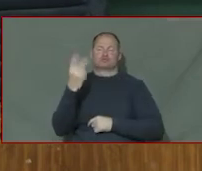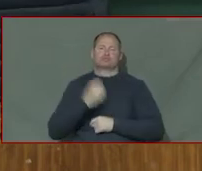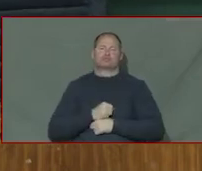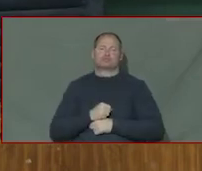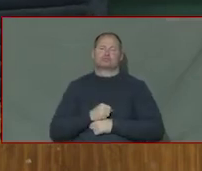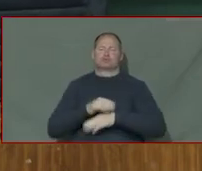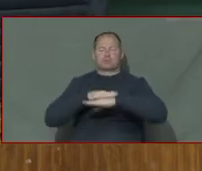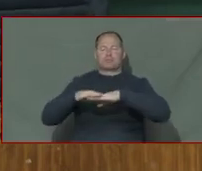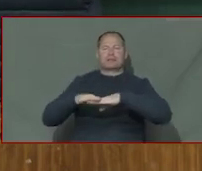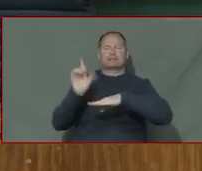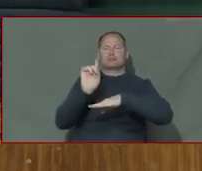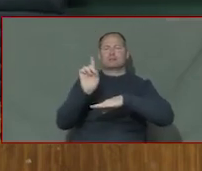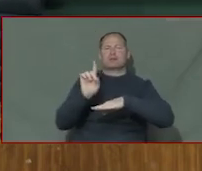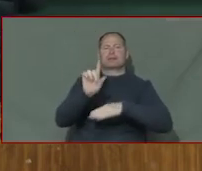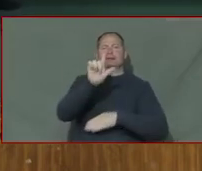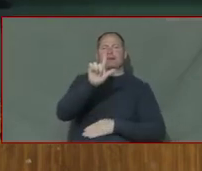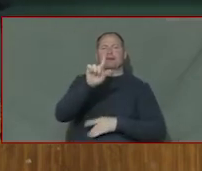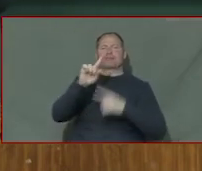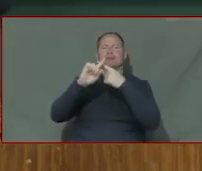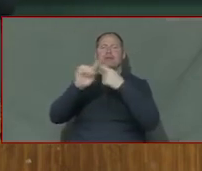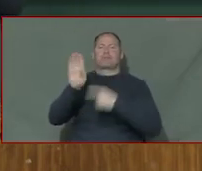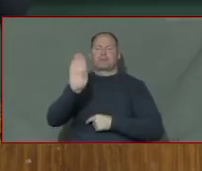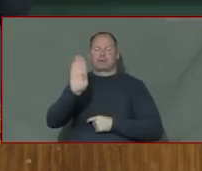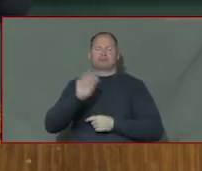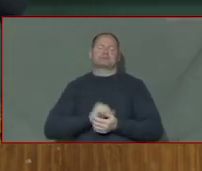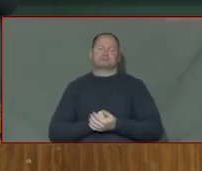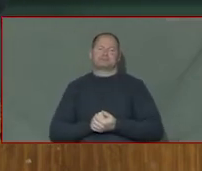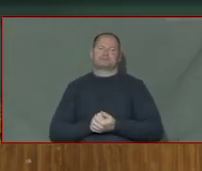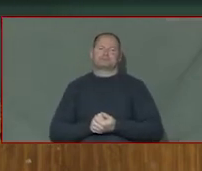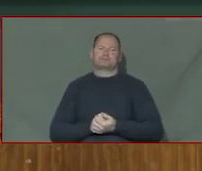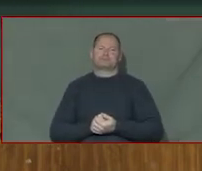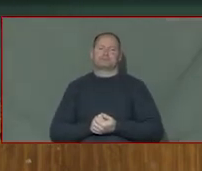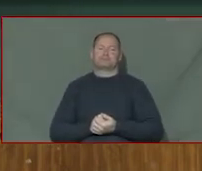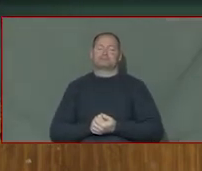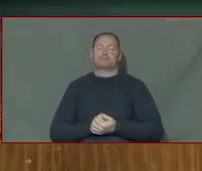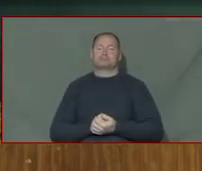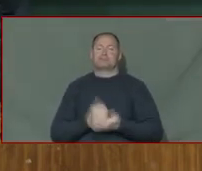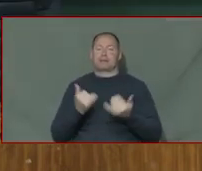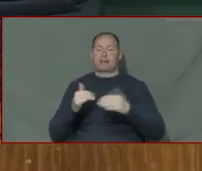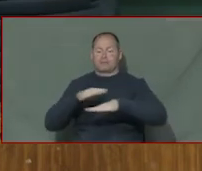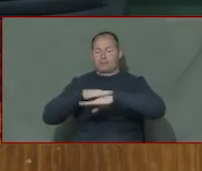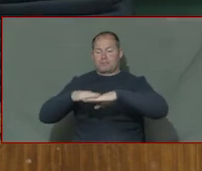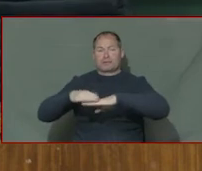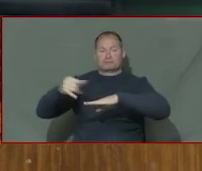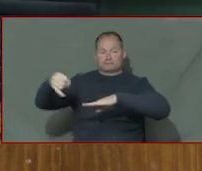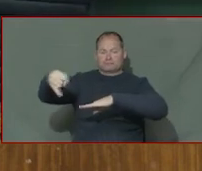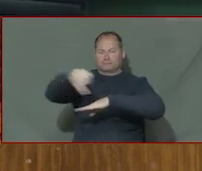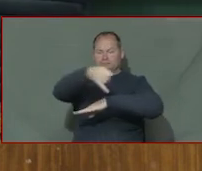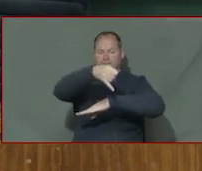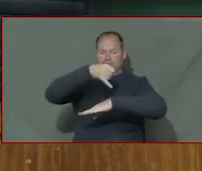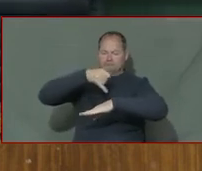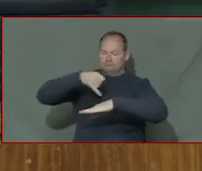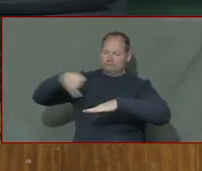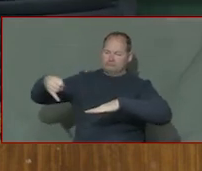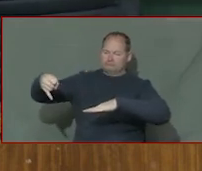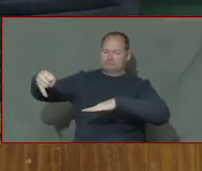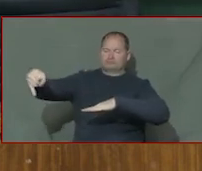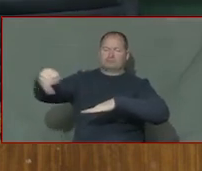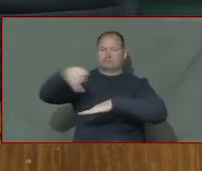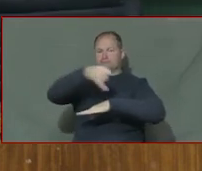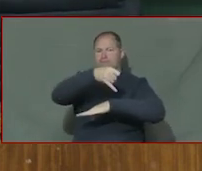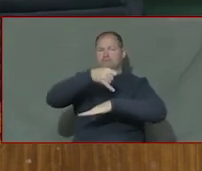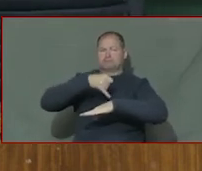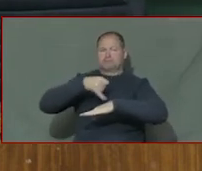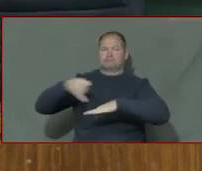times breadth, plus, in this case, the perimeter of the base. So the perimeter of a rectangle